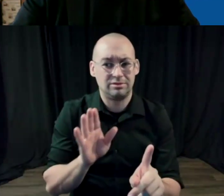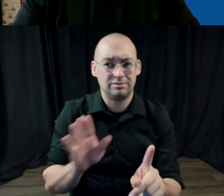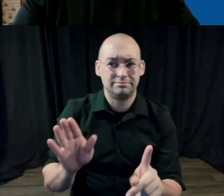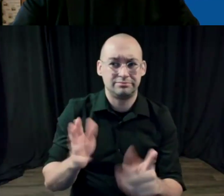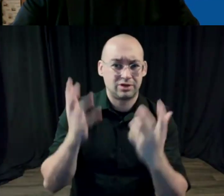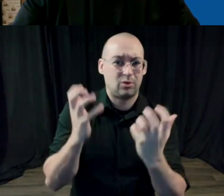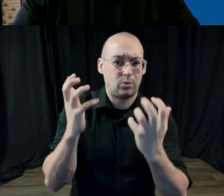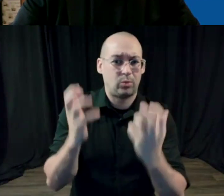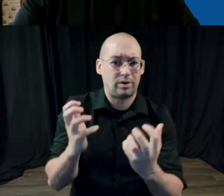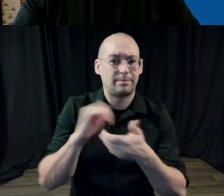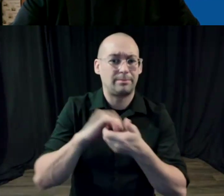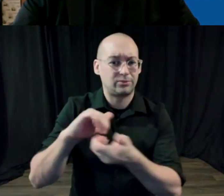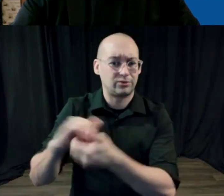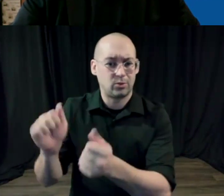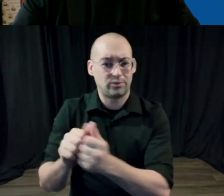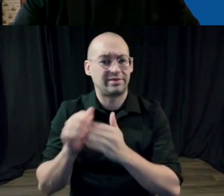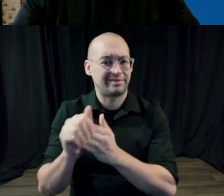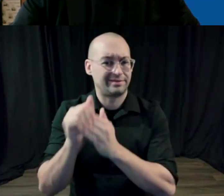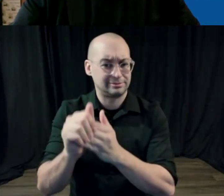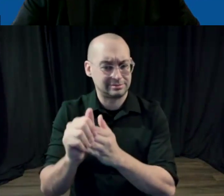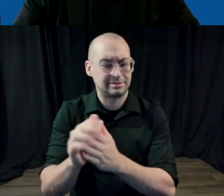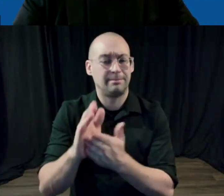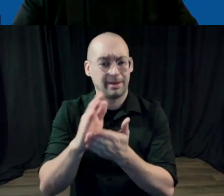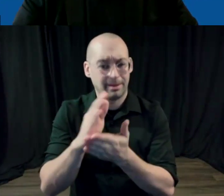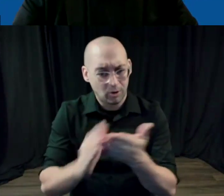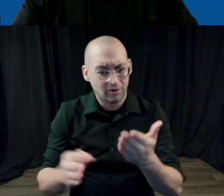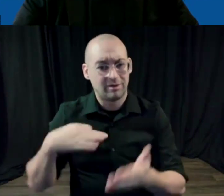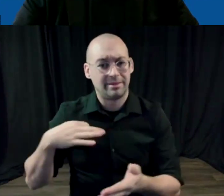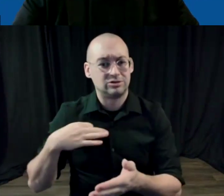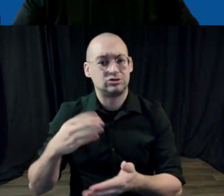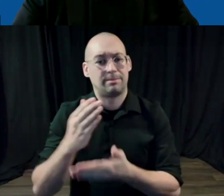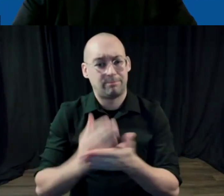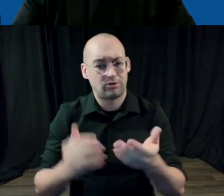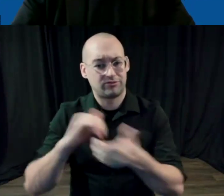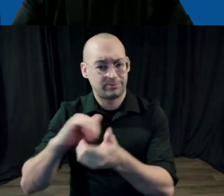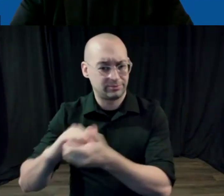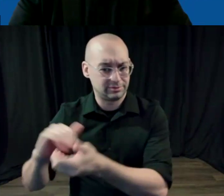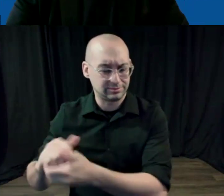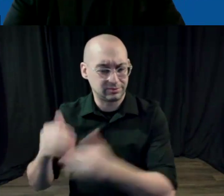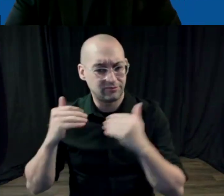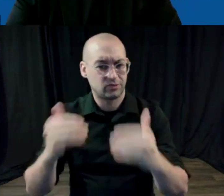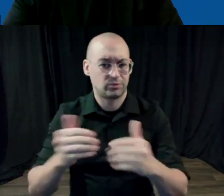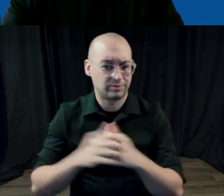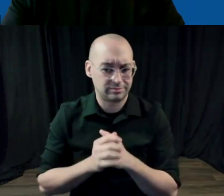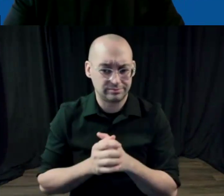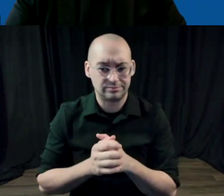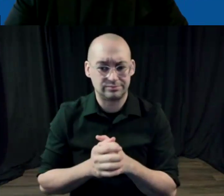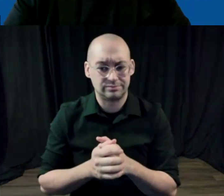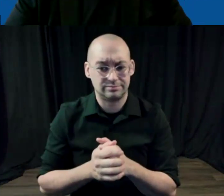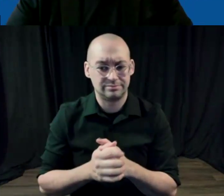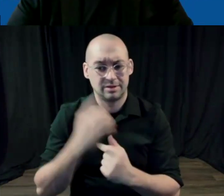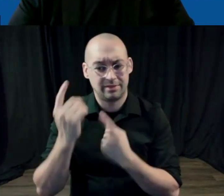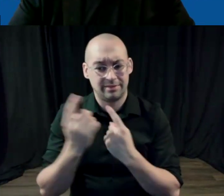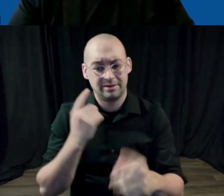desire to partner with those leads and to be a part of applications or be a part of coalitions moving forward. So I think a